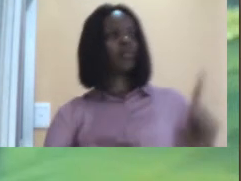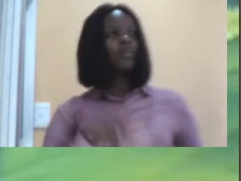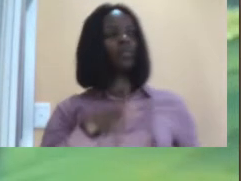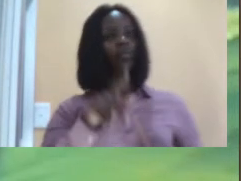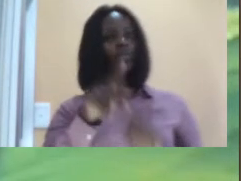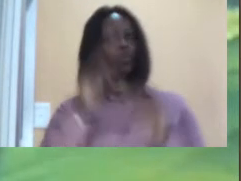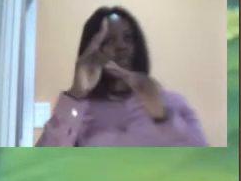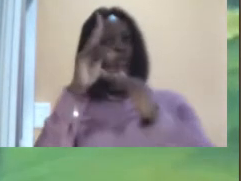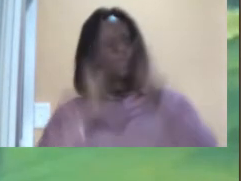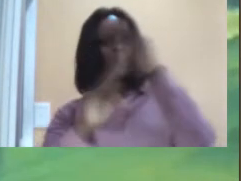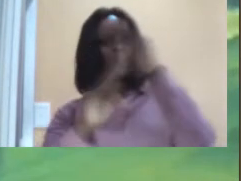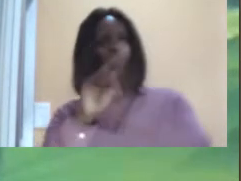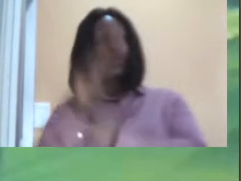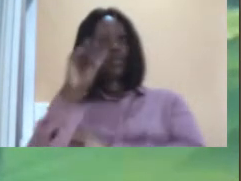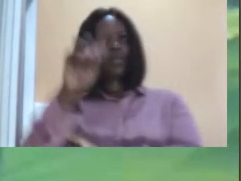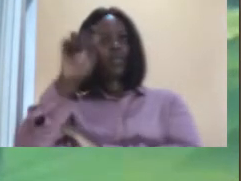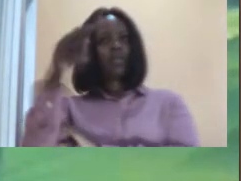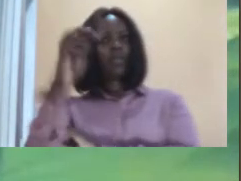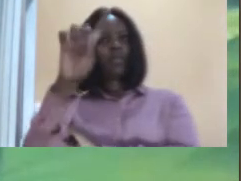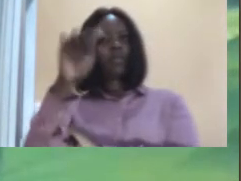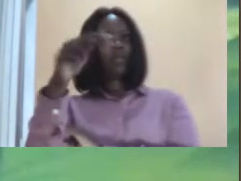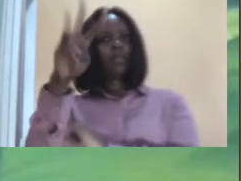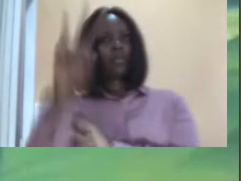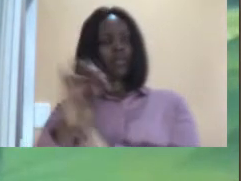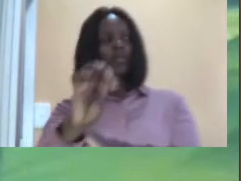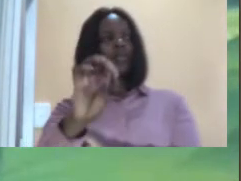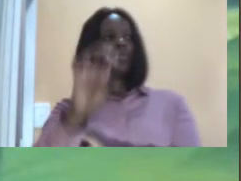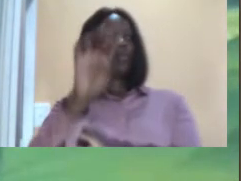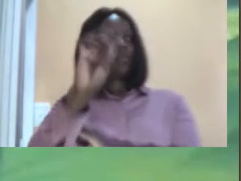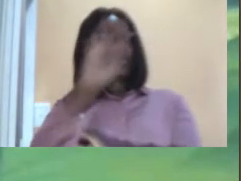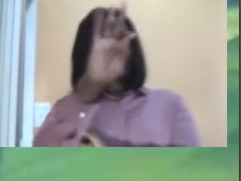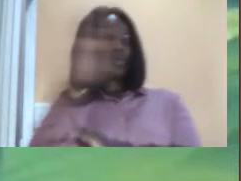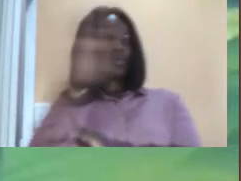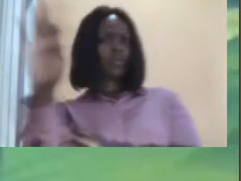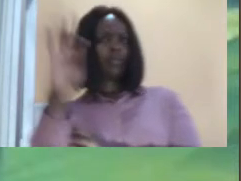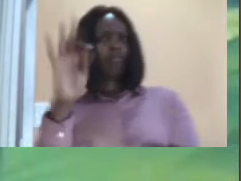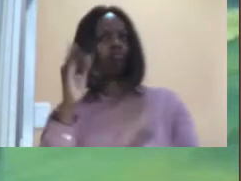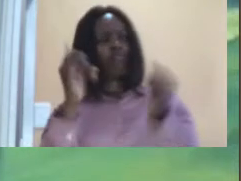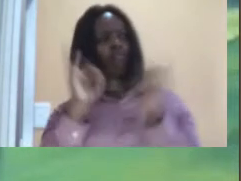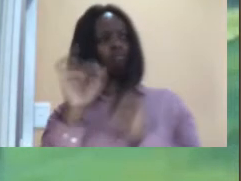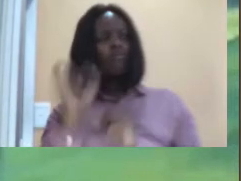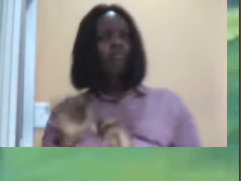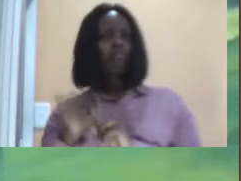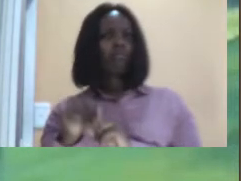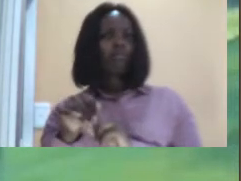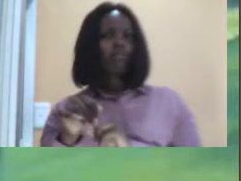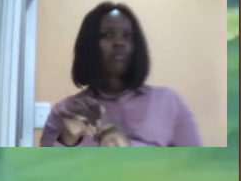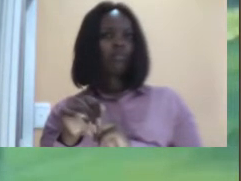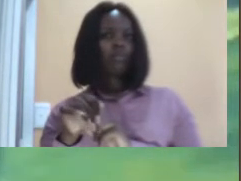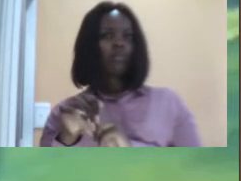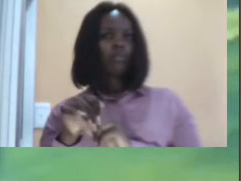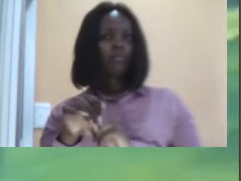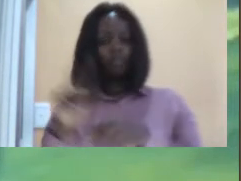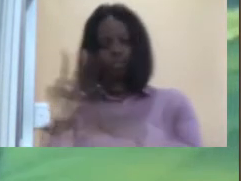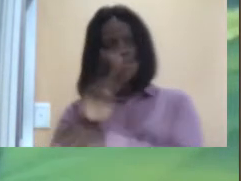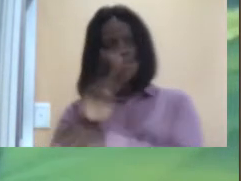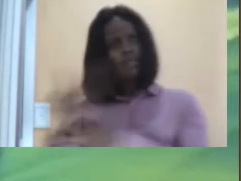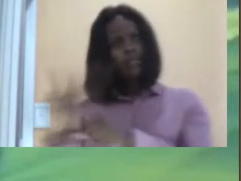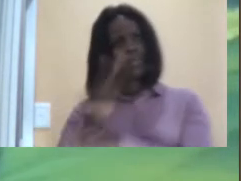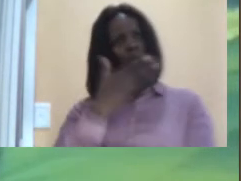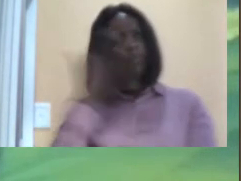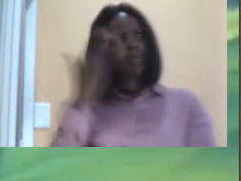Honourable Mthethwa, EFF, thank you. We are committed, but there is no lack of oversight. We have been